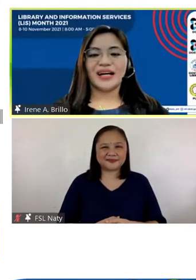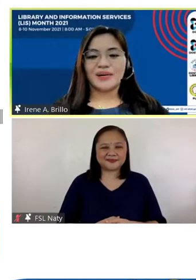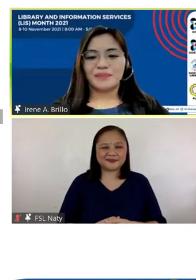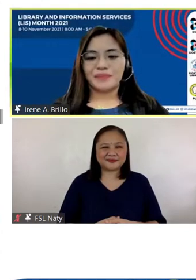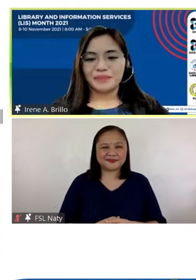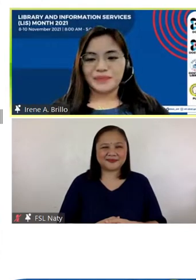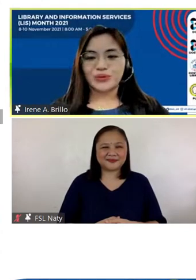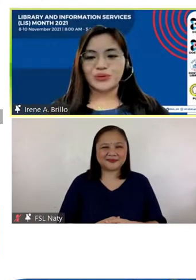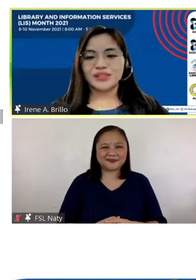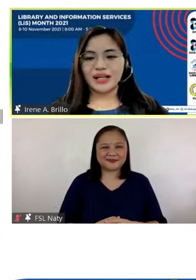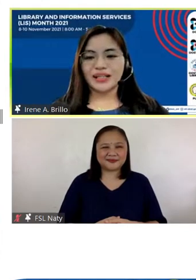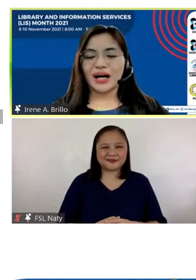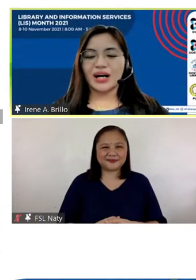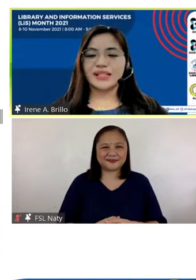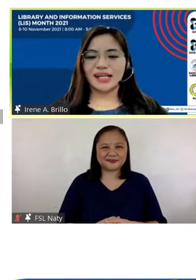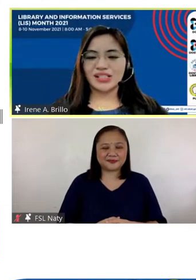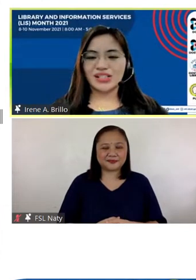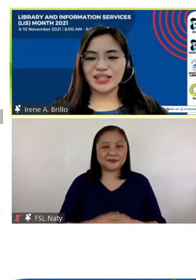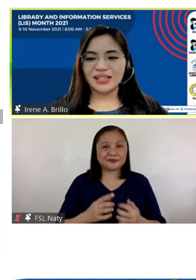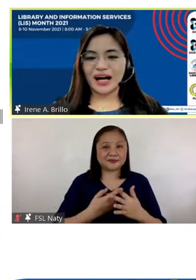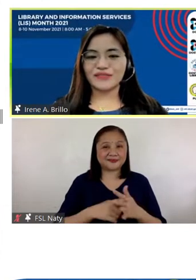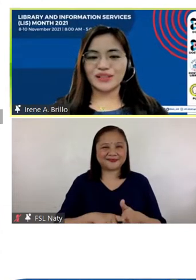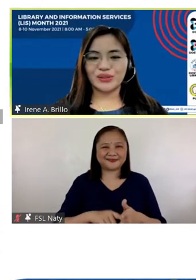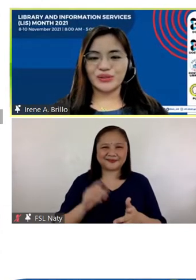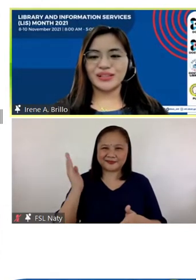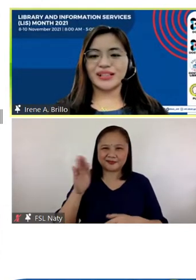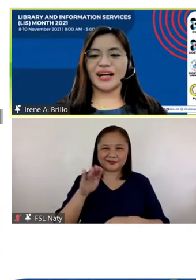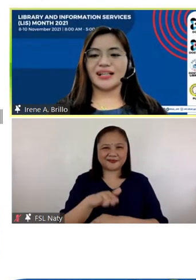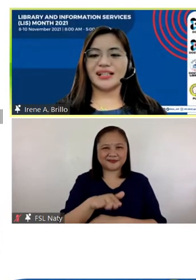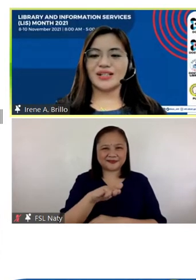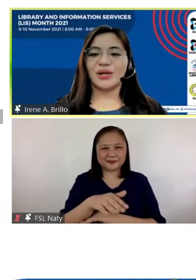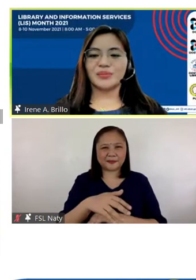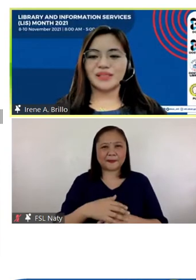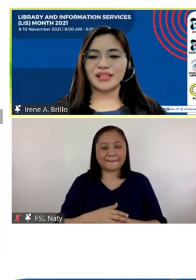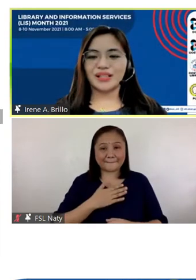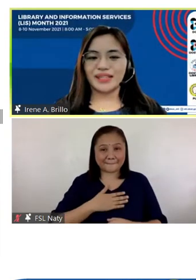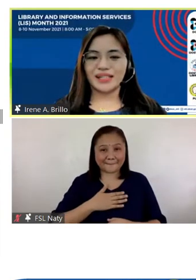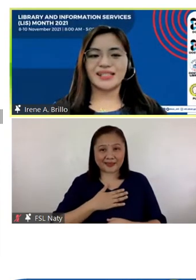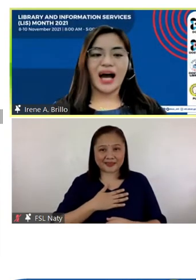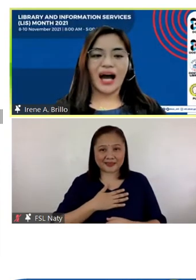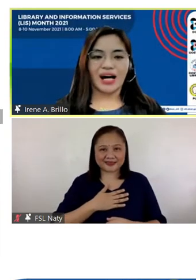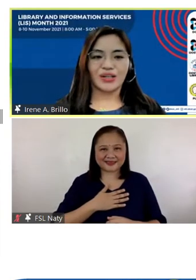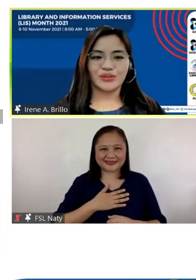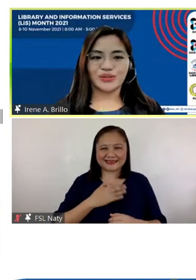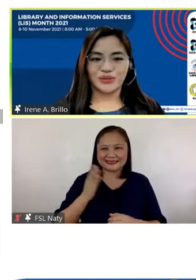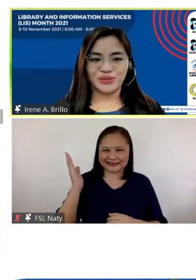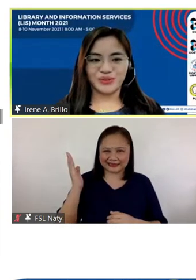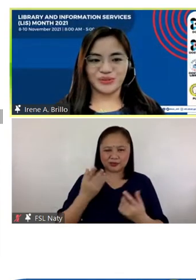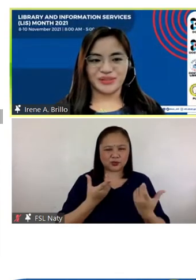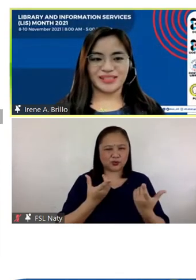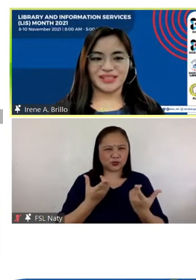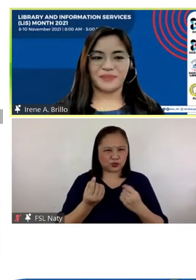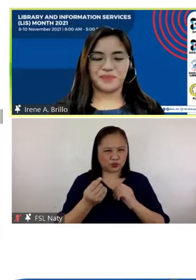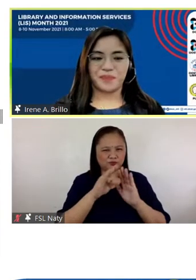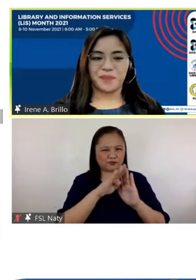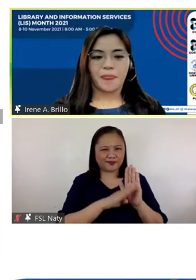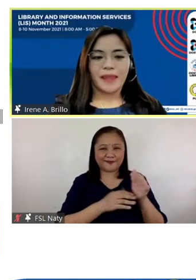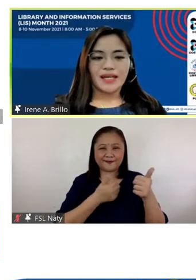Ayan. To start our session this afternoon, kindly observe these house